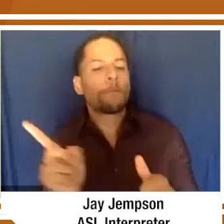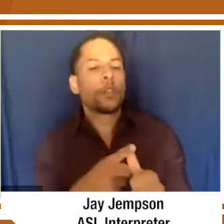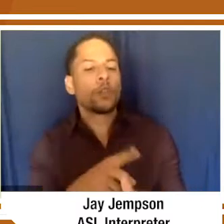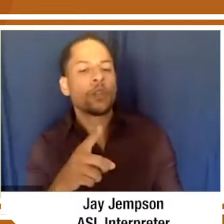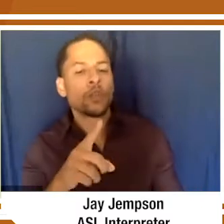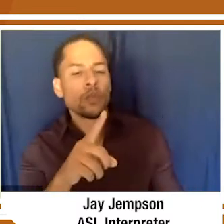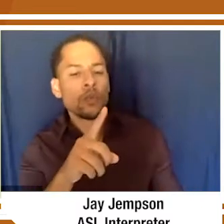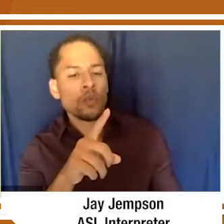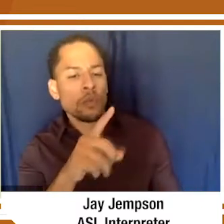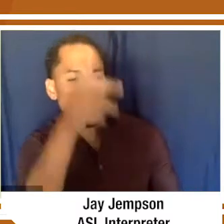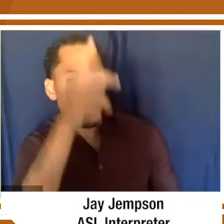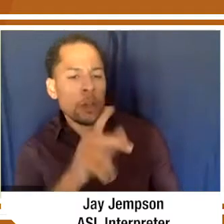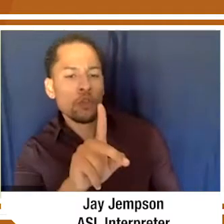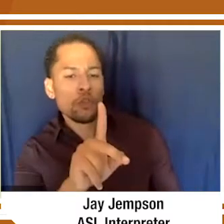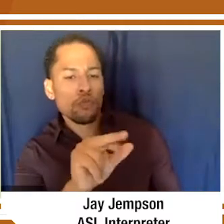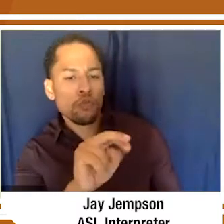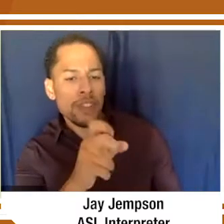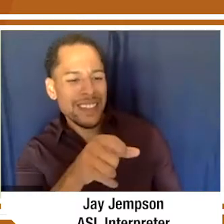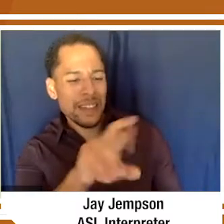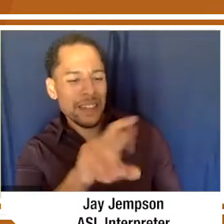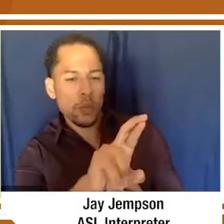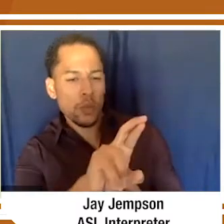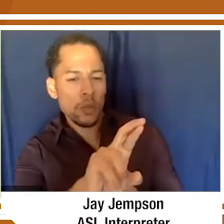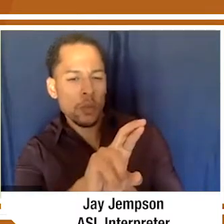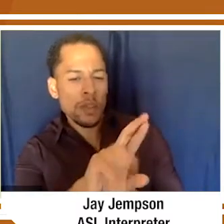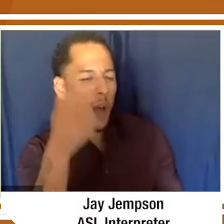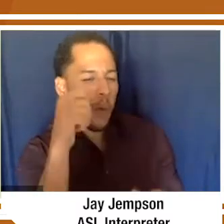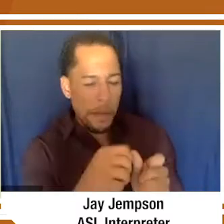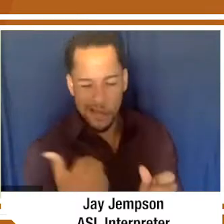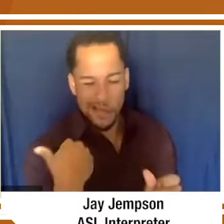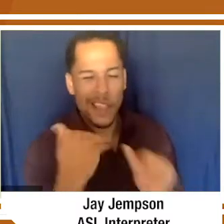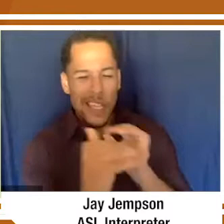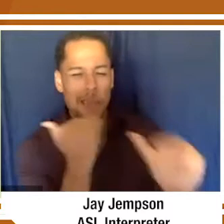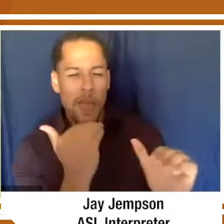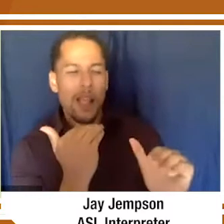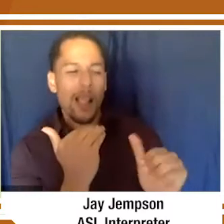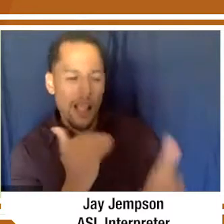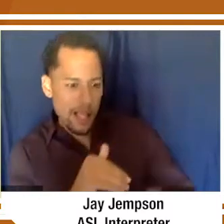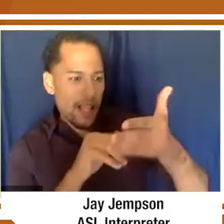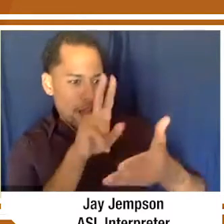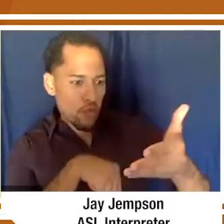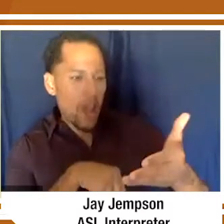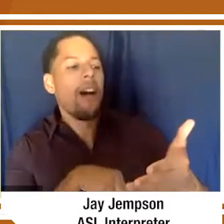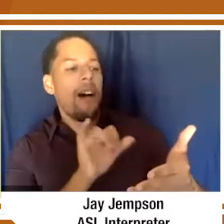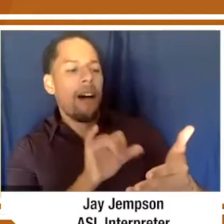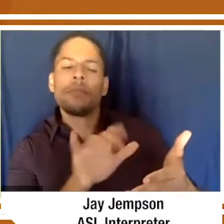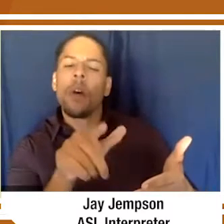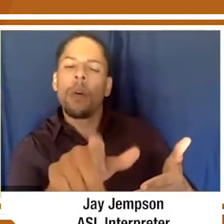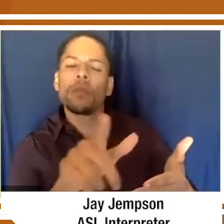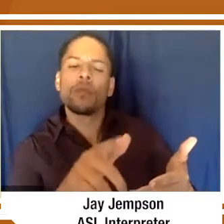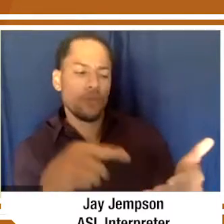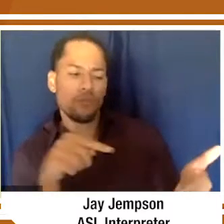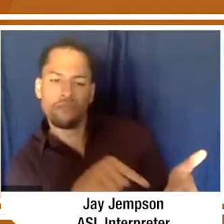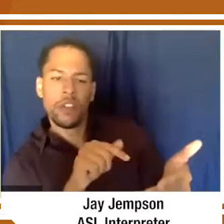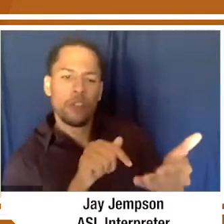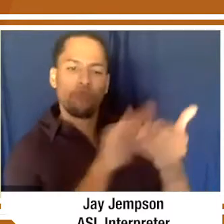that first email came with a KMFD at the front. So I want to hear from you. What was your idea in coming to both of our wonderful